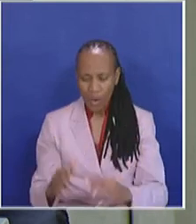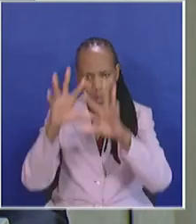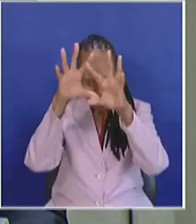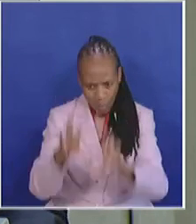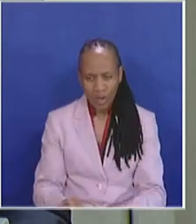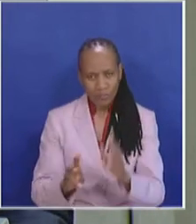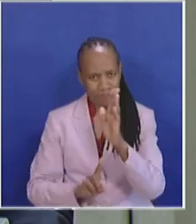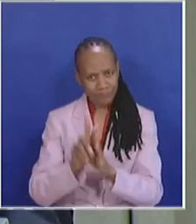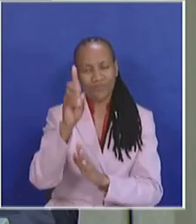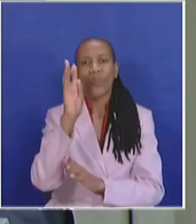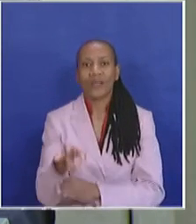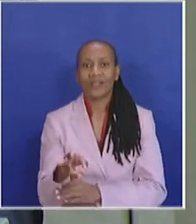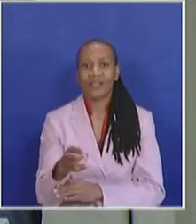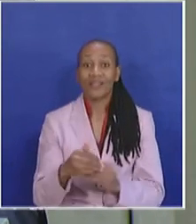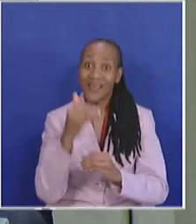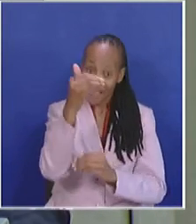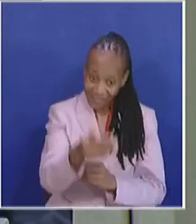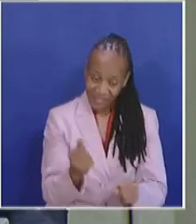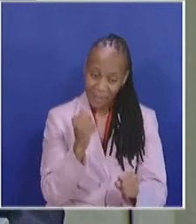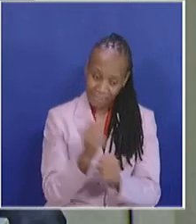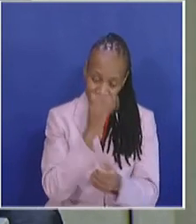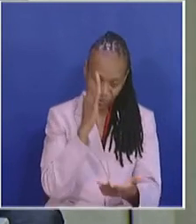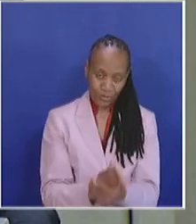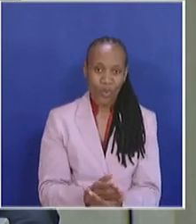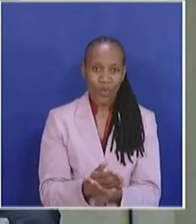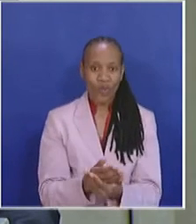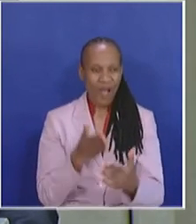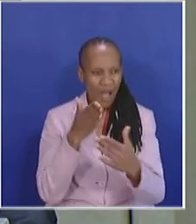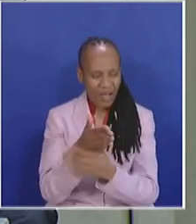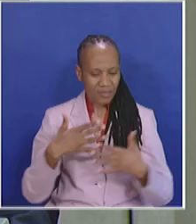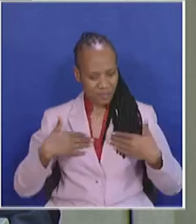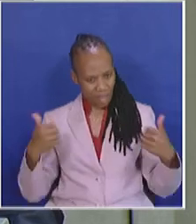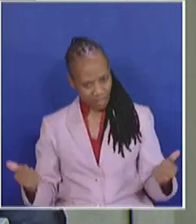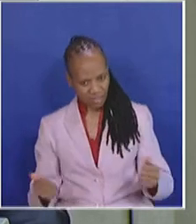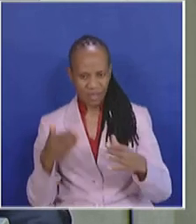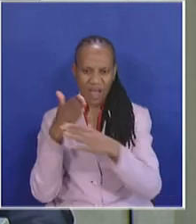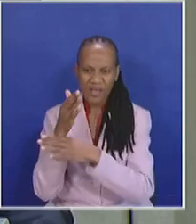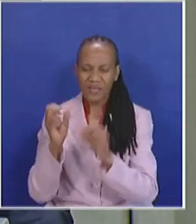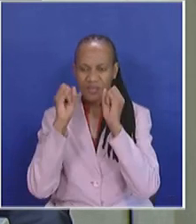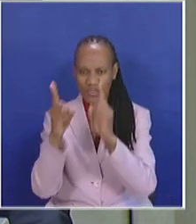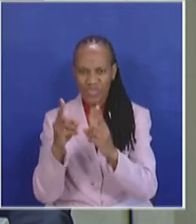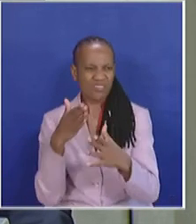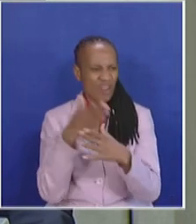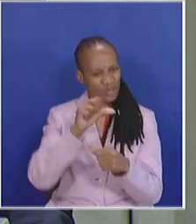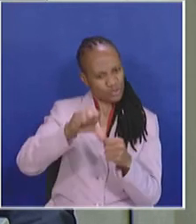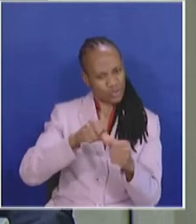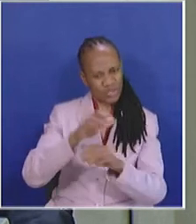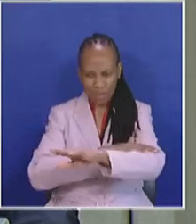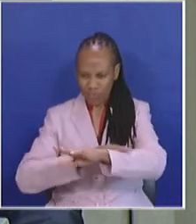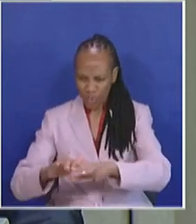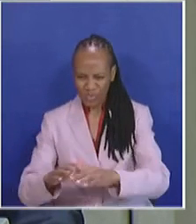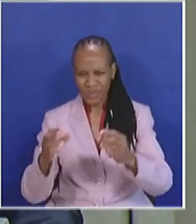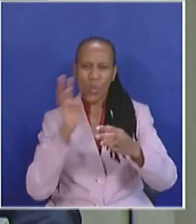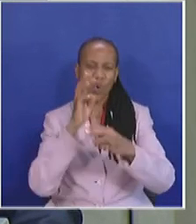that will ensure equal and quality access to healthcare, education, social security, roads,